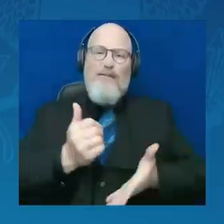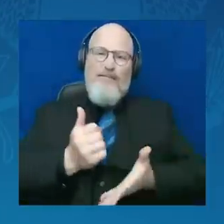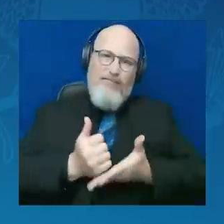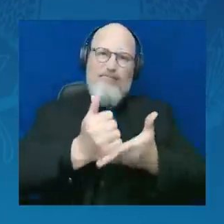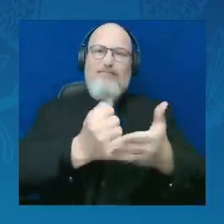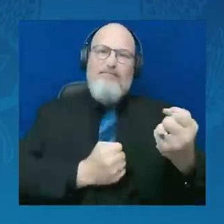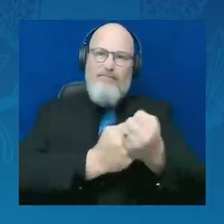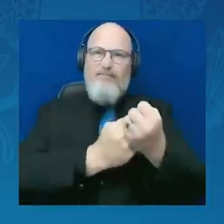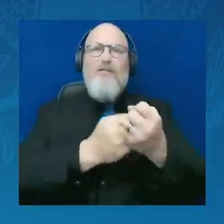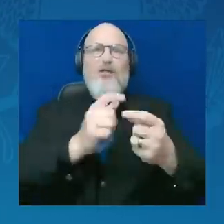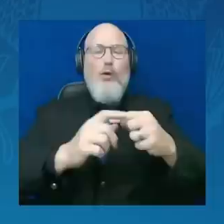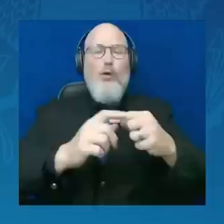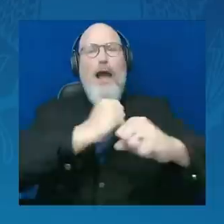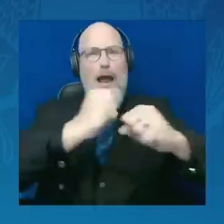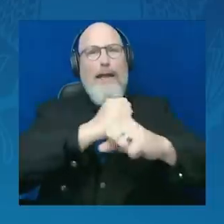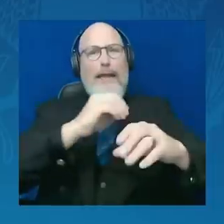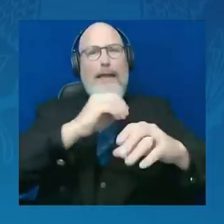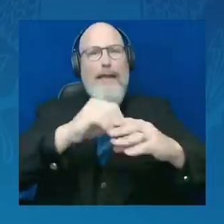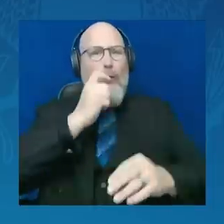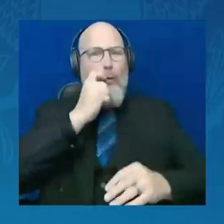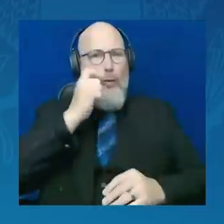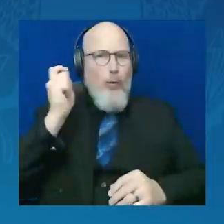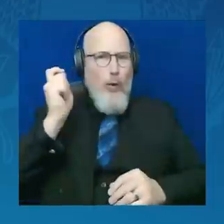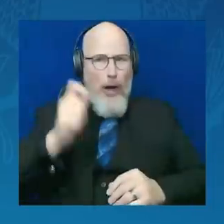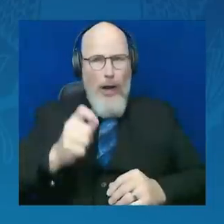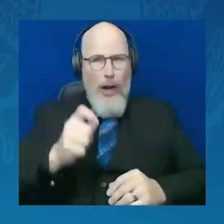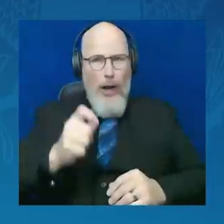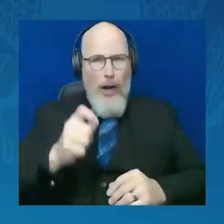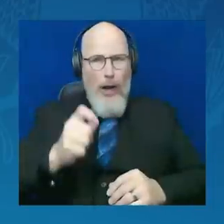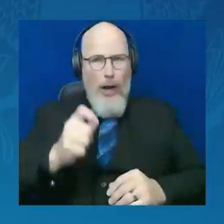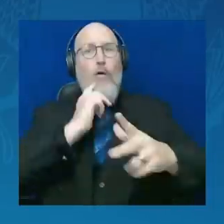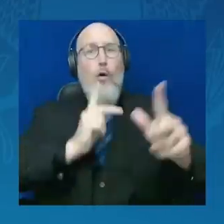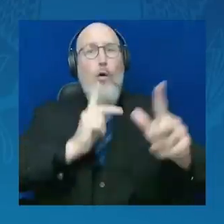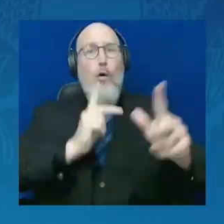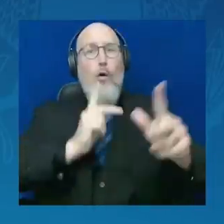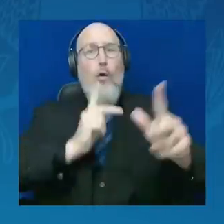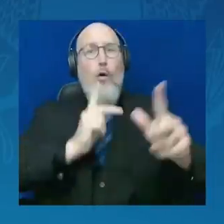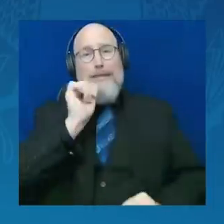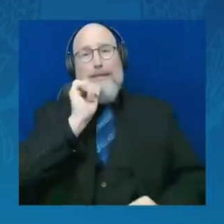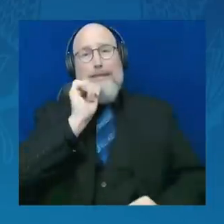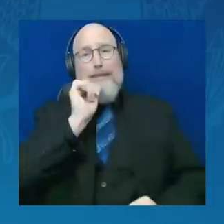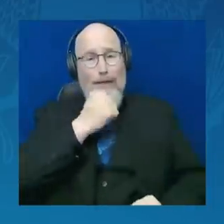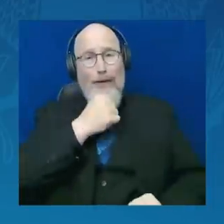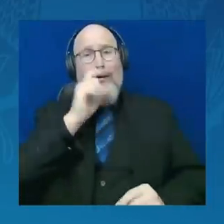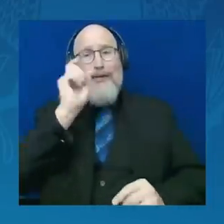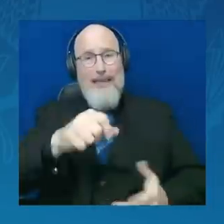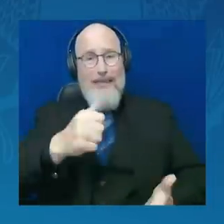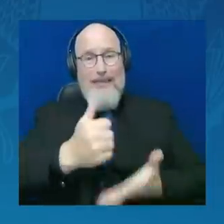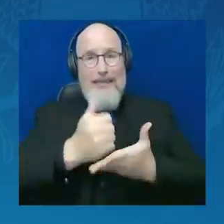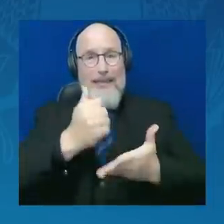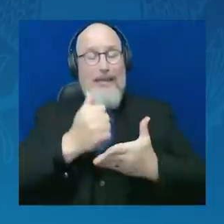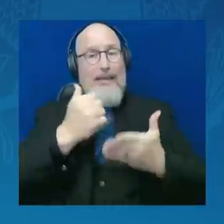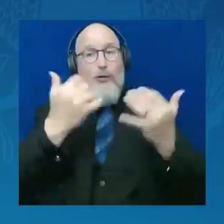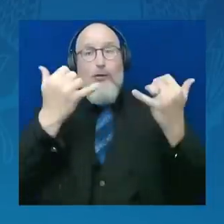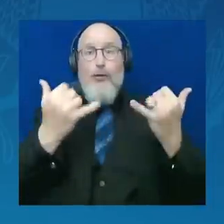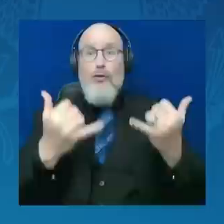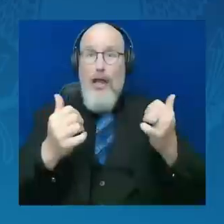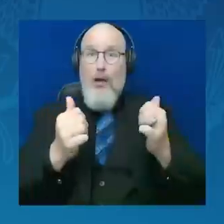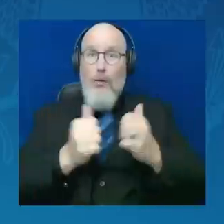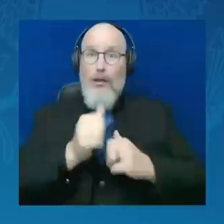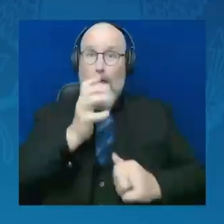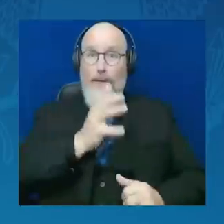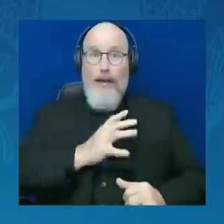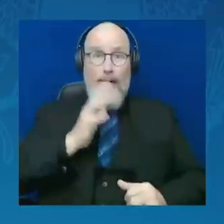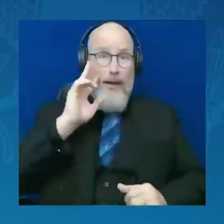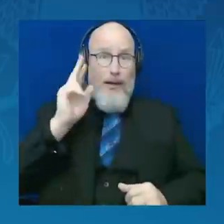those who are suffering, all those who need this assistance from us. And today I shared with Madam Vice President, I described the situation